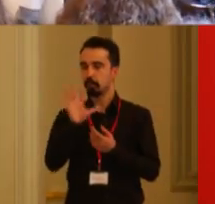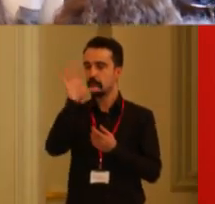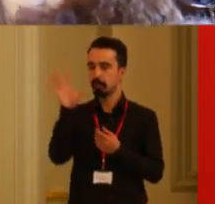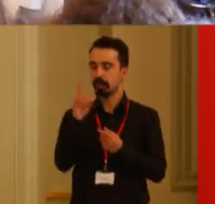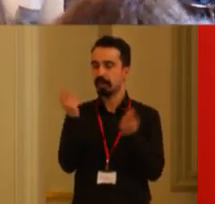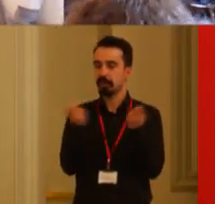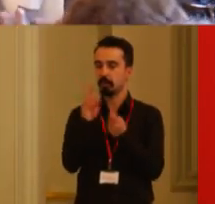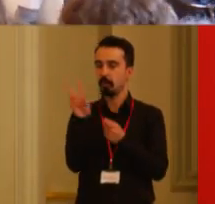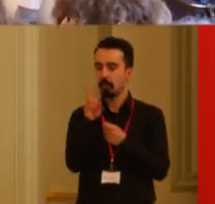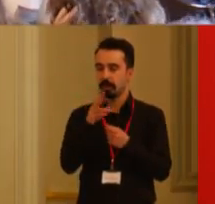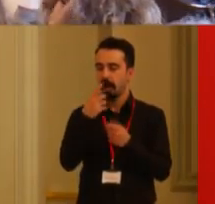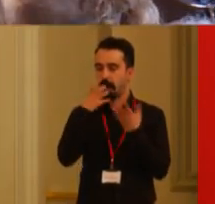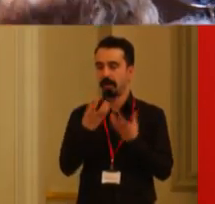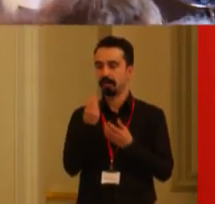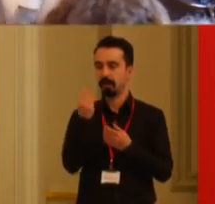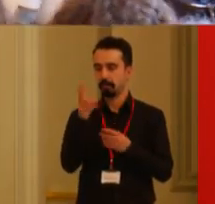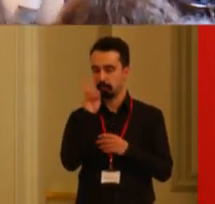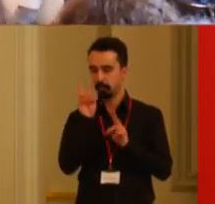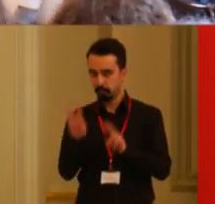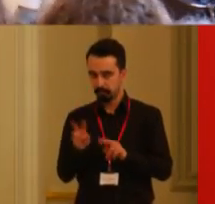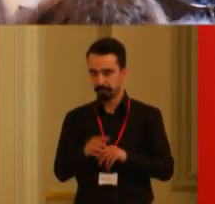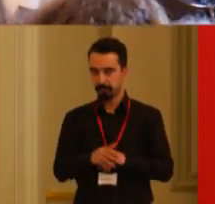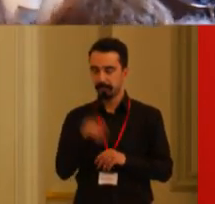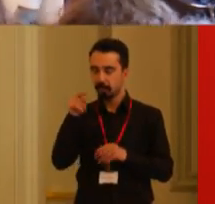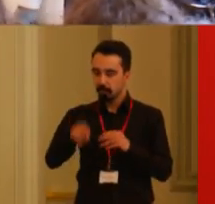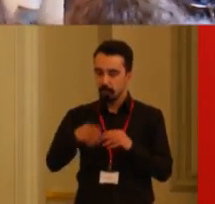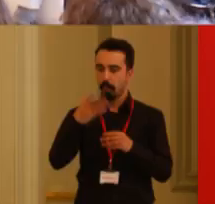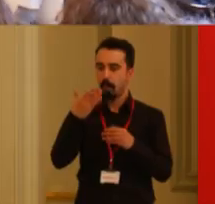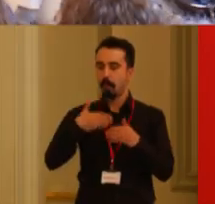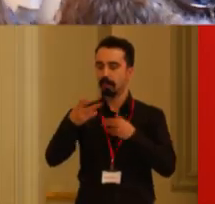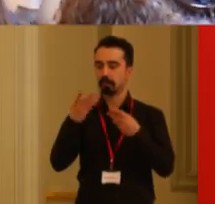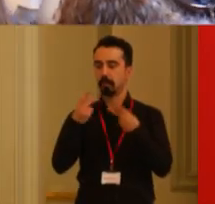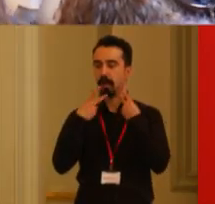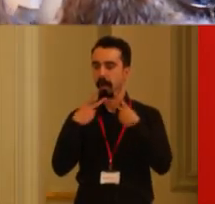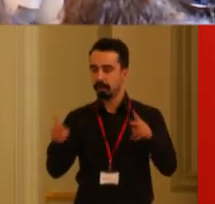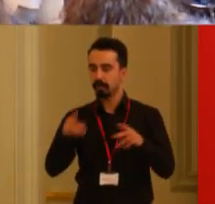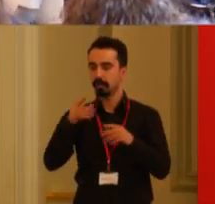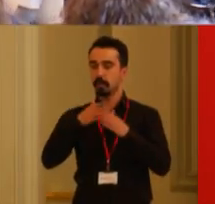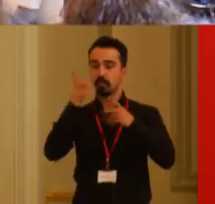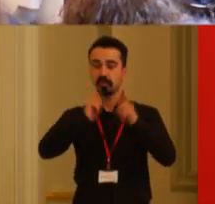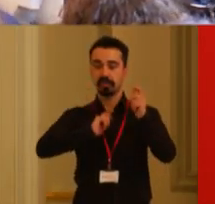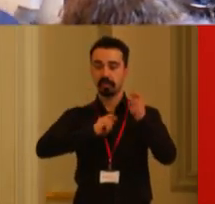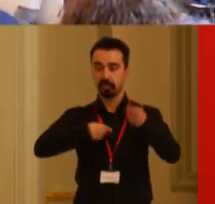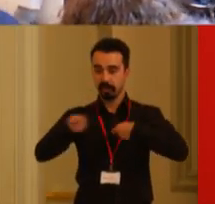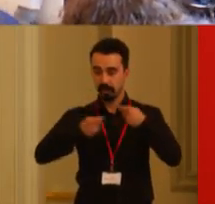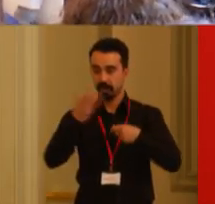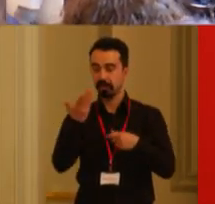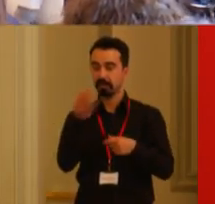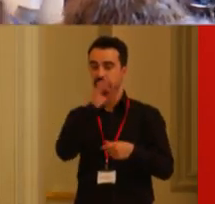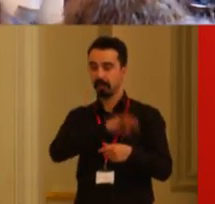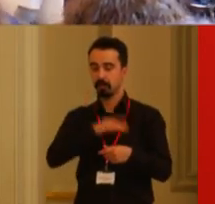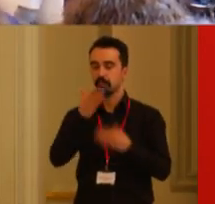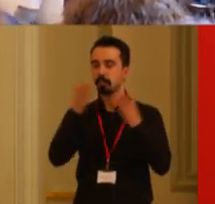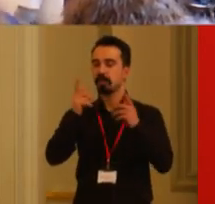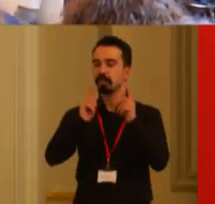adults who want to pursue a much more inclusive social business model. And I think the future is